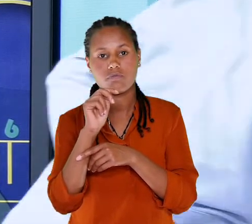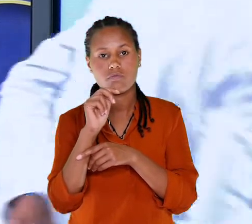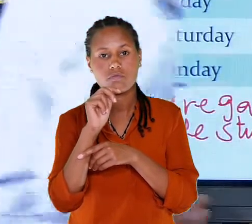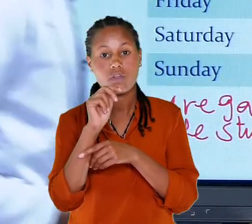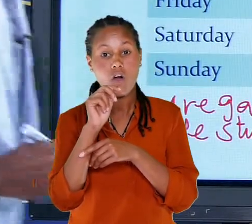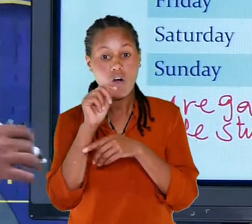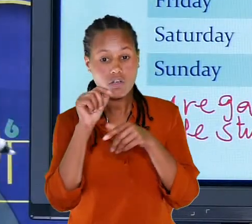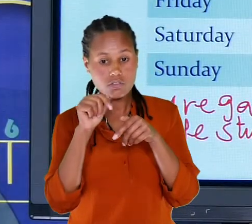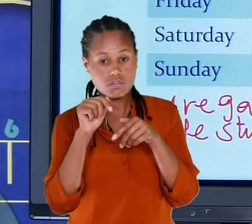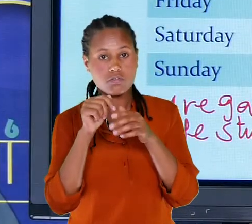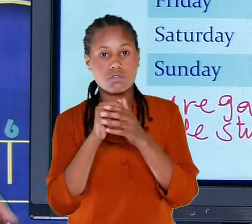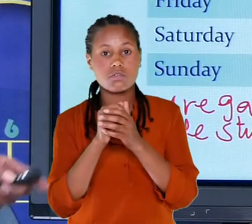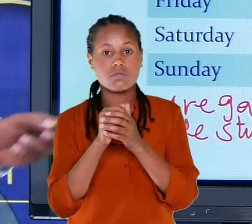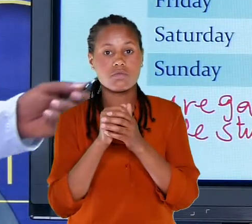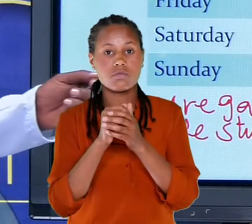Here.